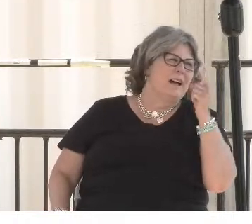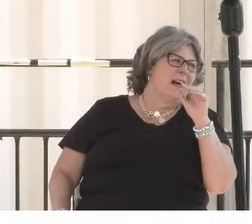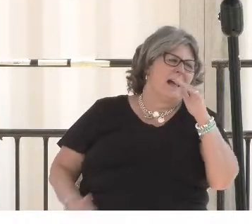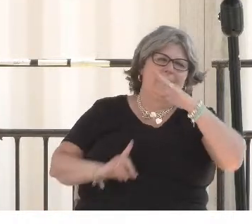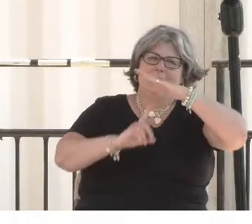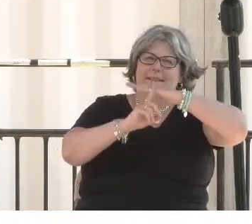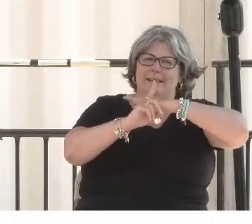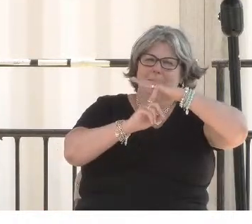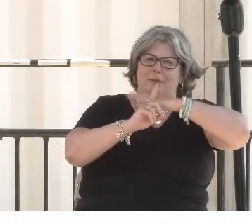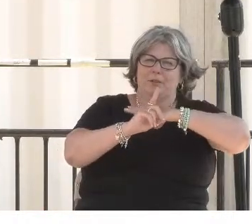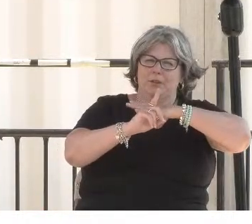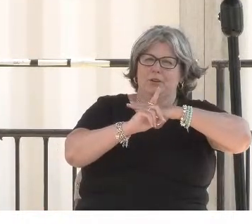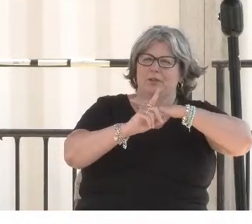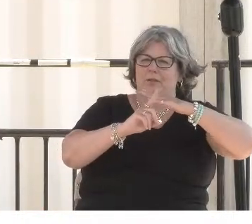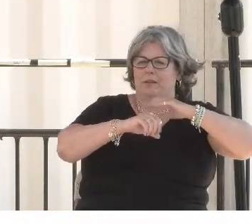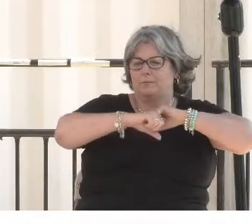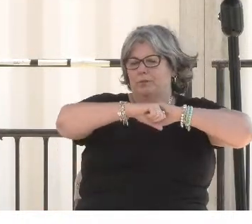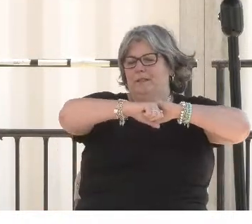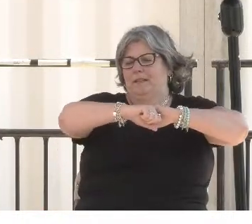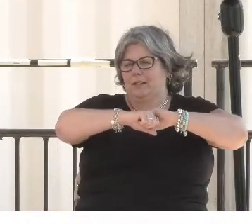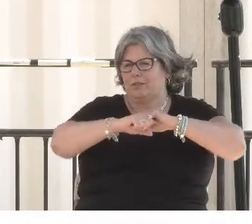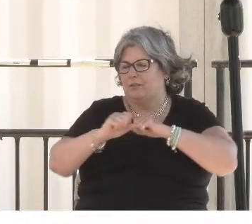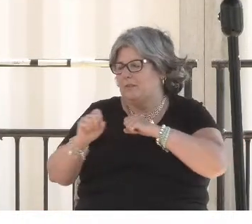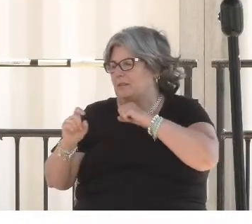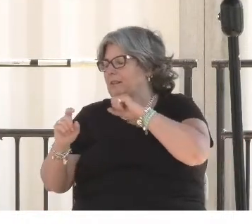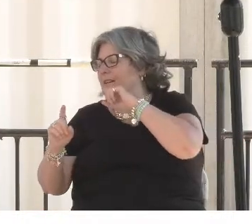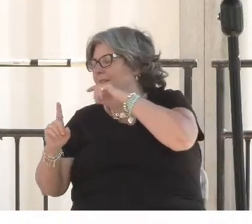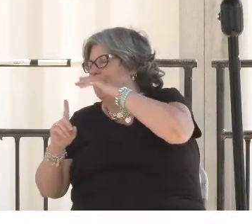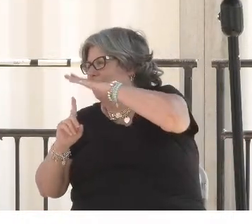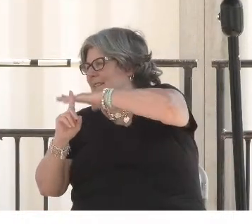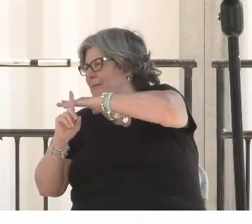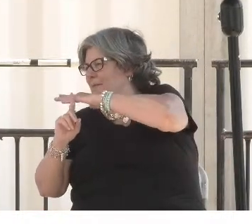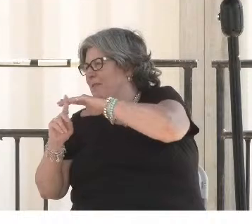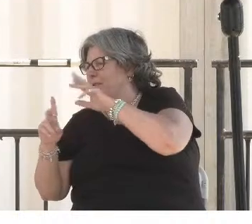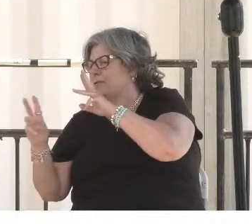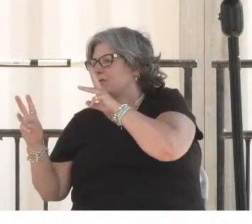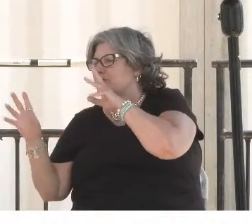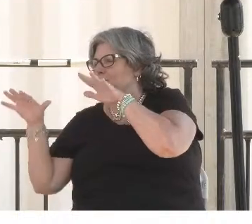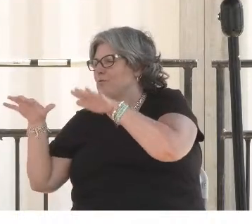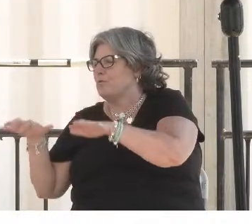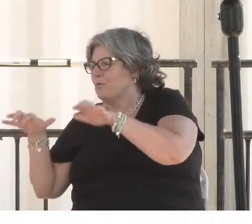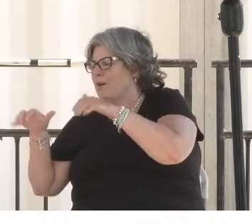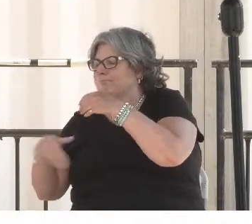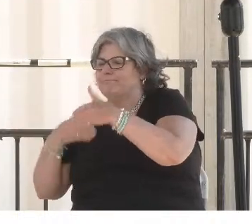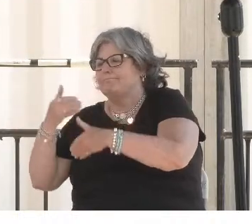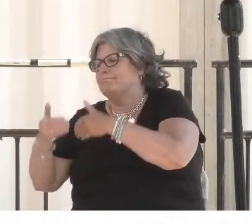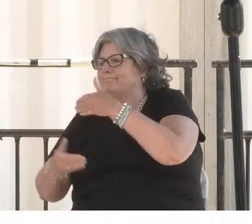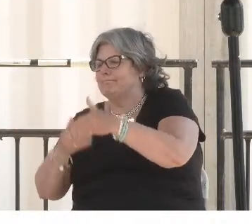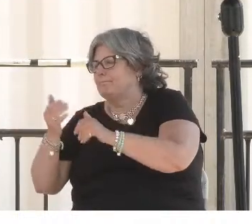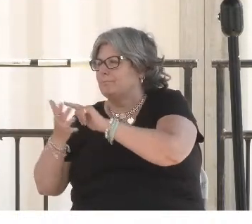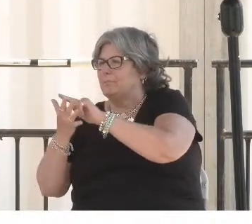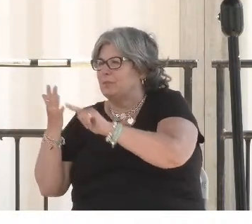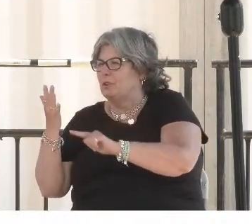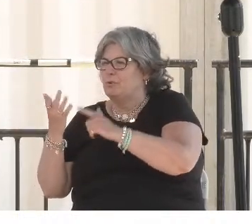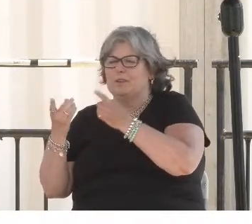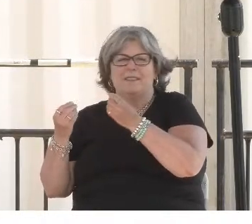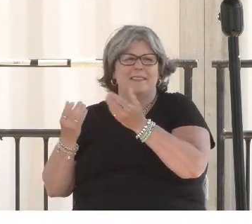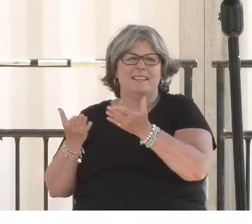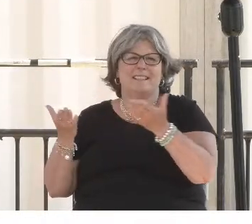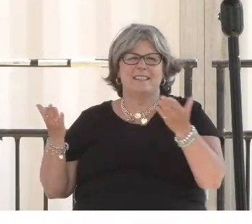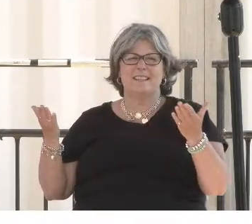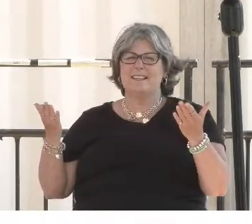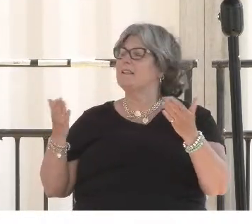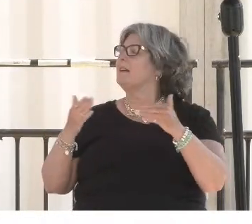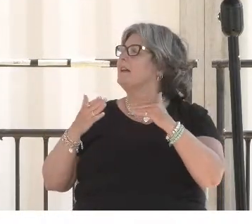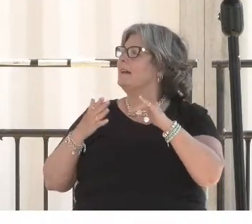temperature hit this, it's frost protection time, temperature hit this, here's the rainfall. We need to move faster on doing these practices and having